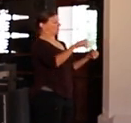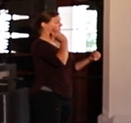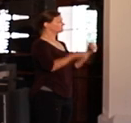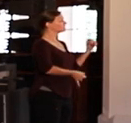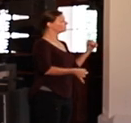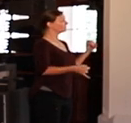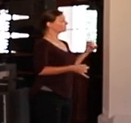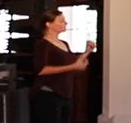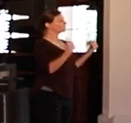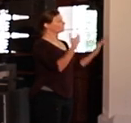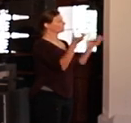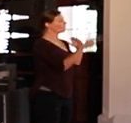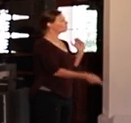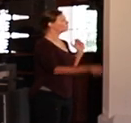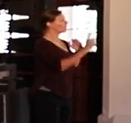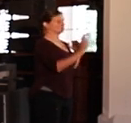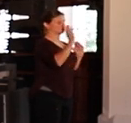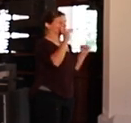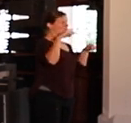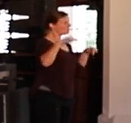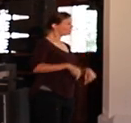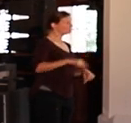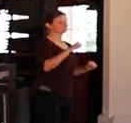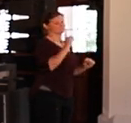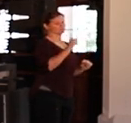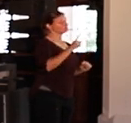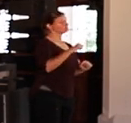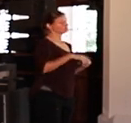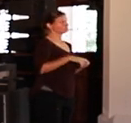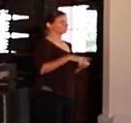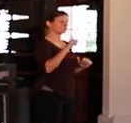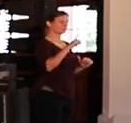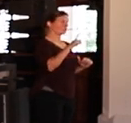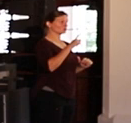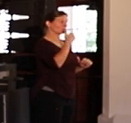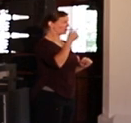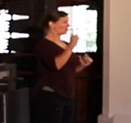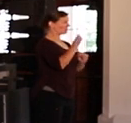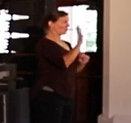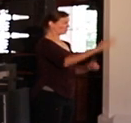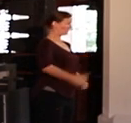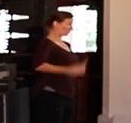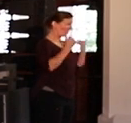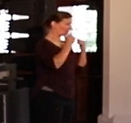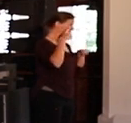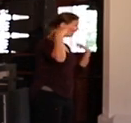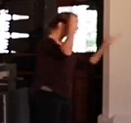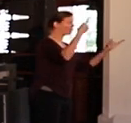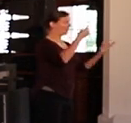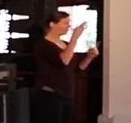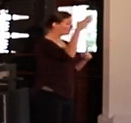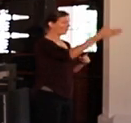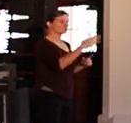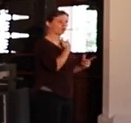least, I want you to know that this is supposed to be one of the best moments of your life. So feel free